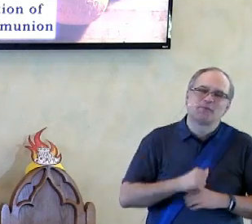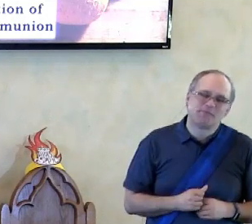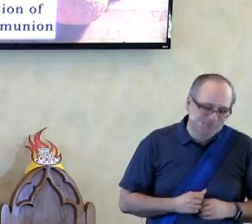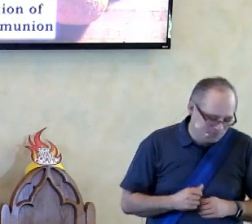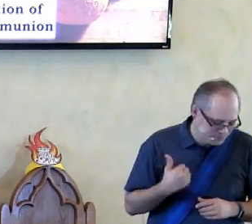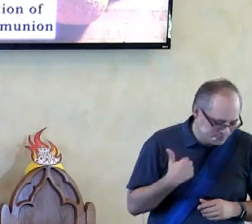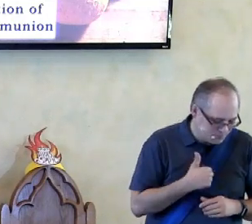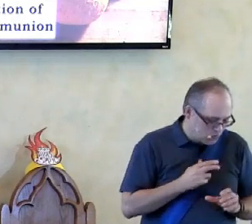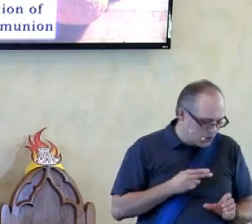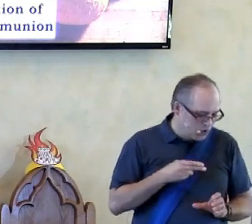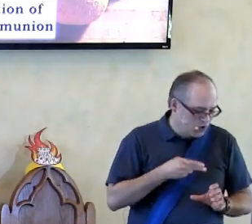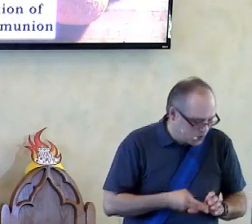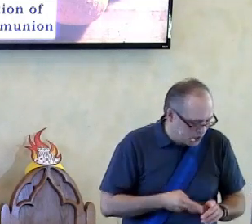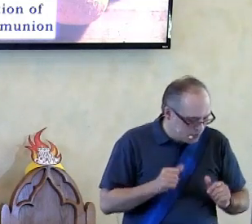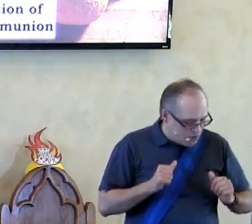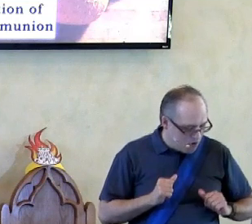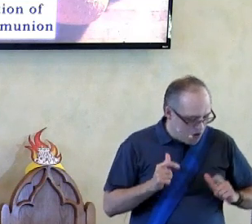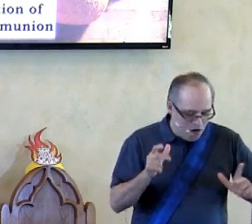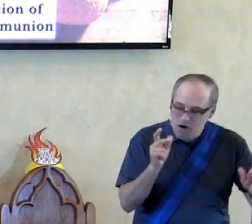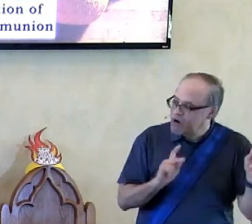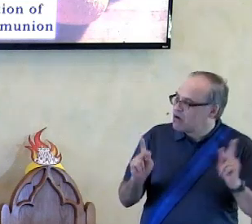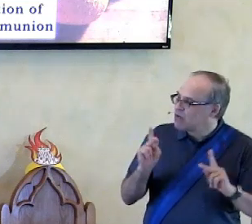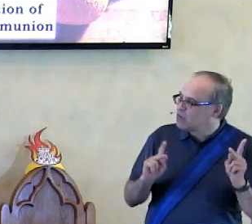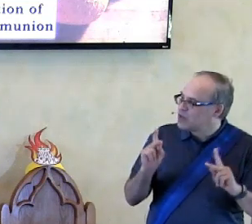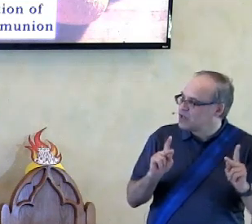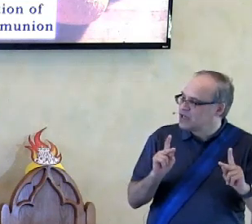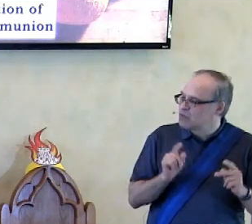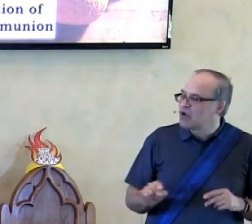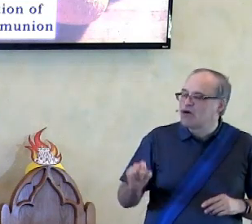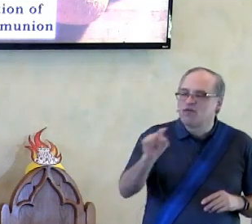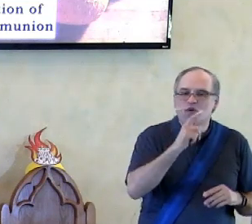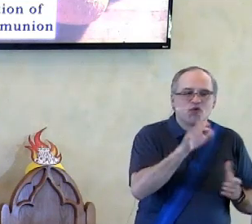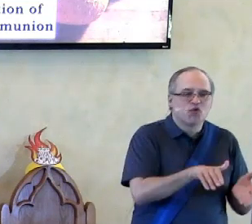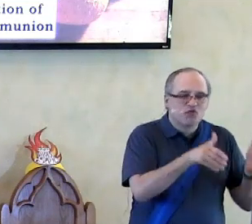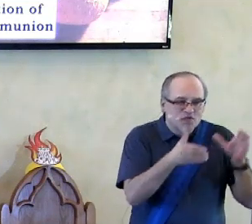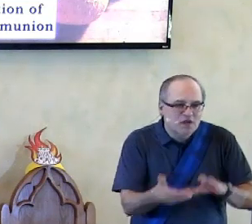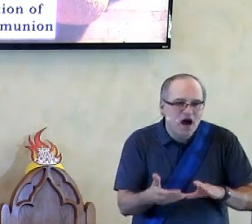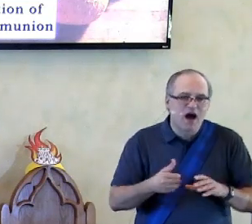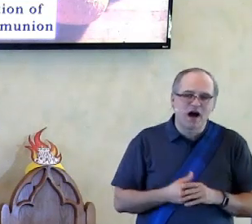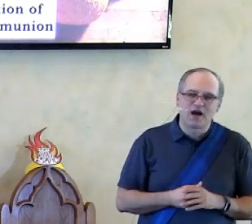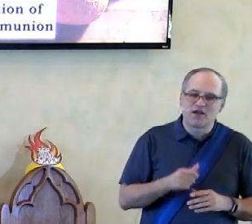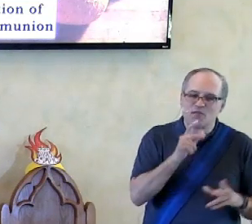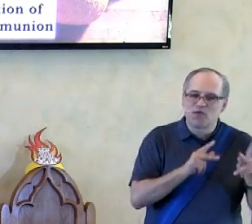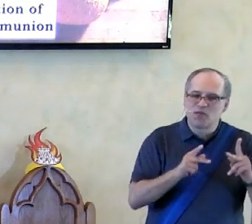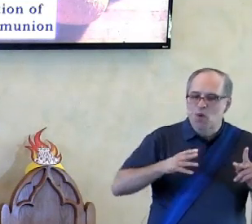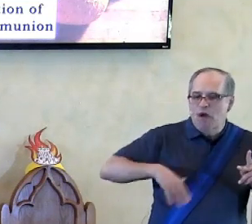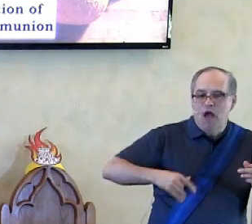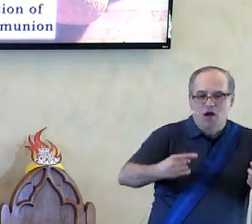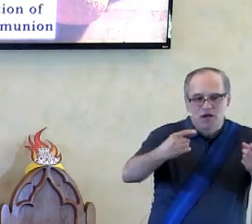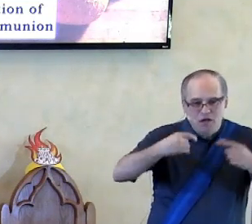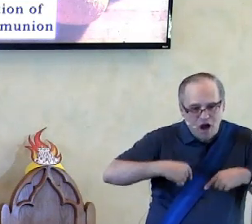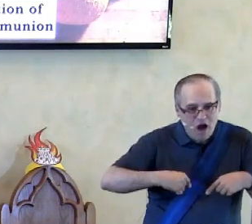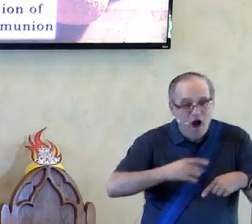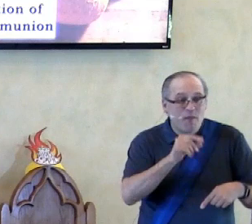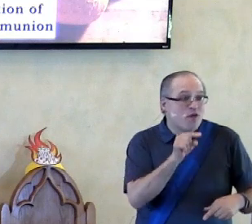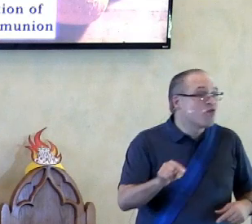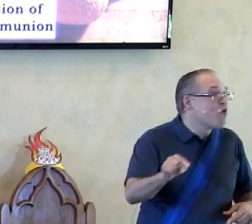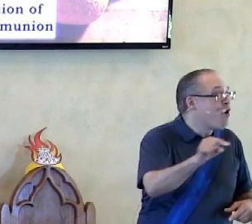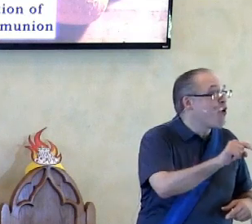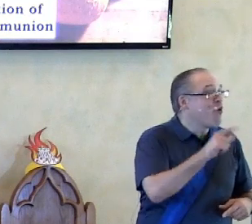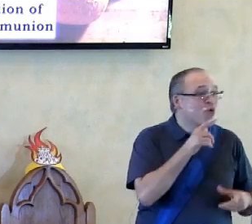with all of those people, those who have died, those who are yet to come, and those with